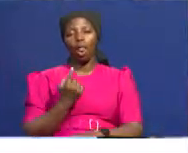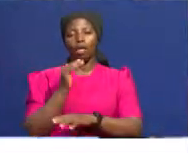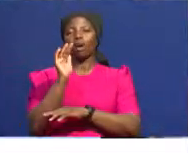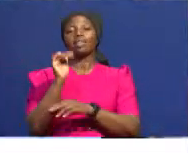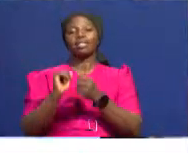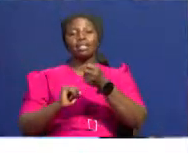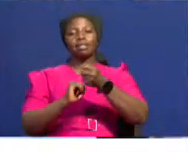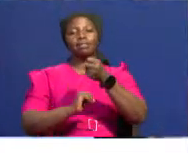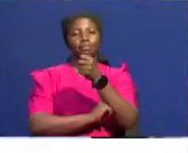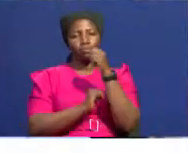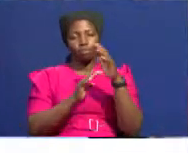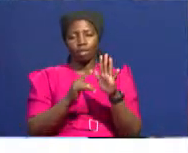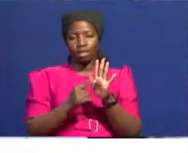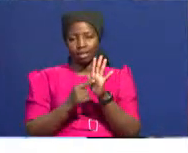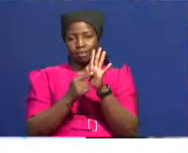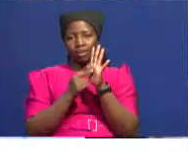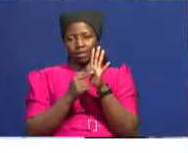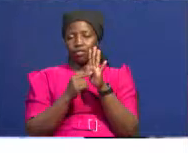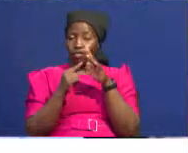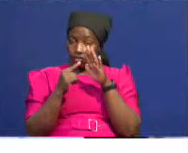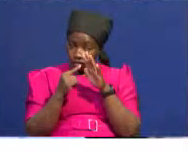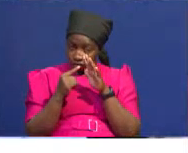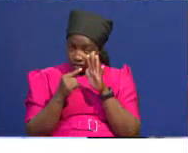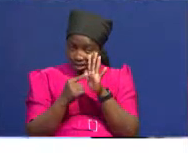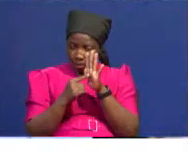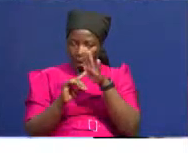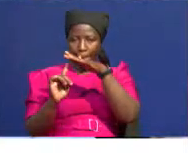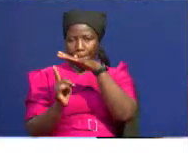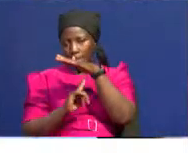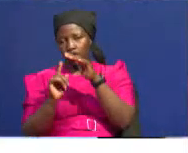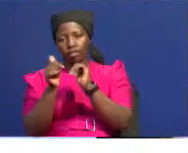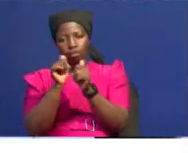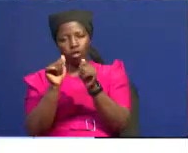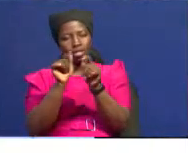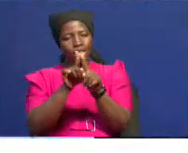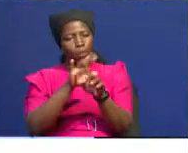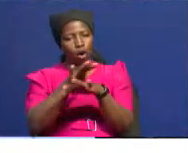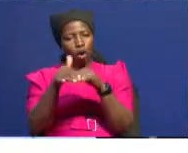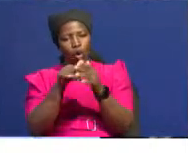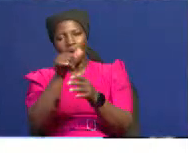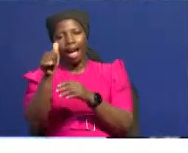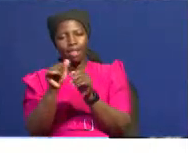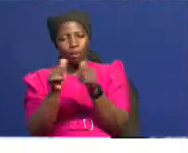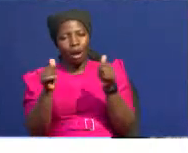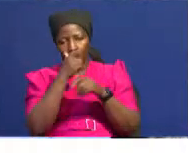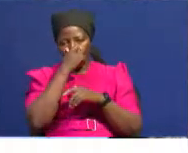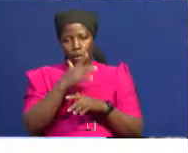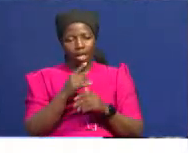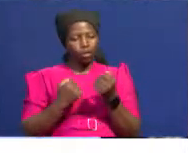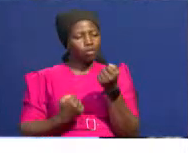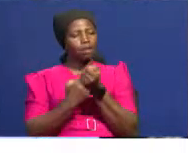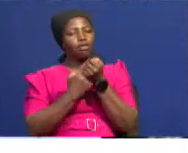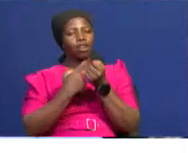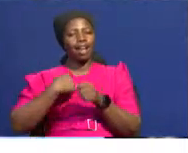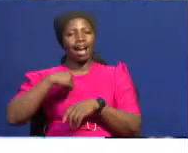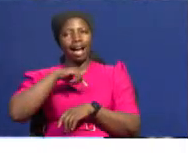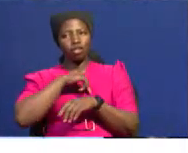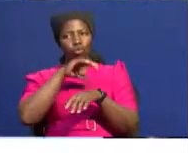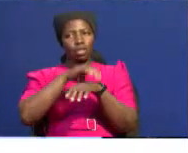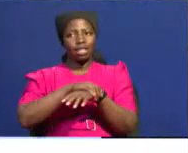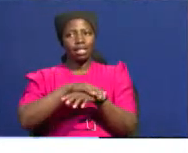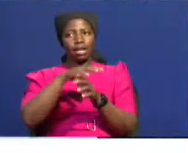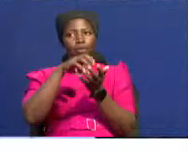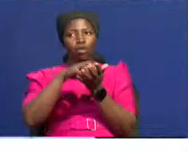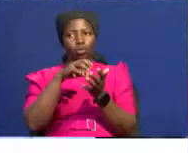sponsors, particularly the Ministry of Sports, and all other well-wishers to support us to raise the tickets that will enable us to send